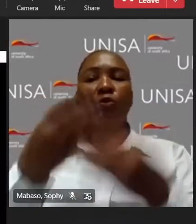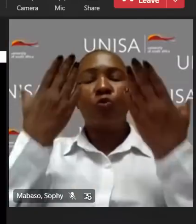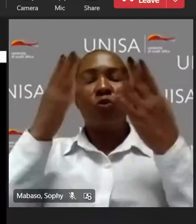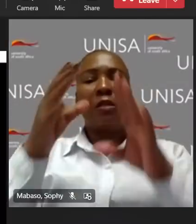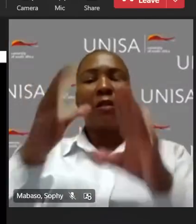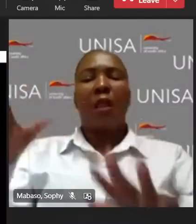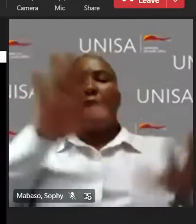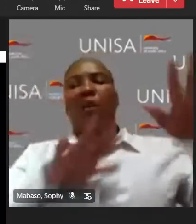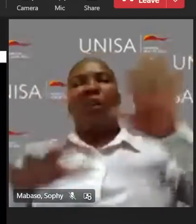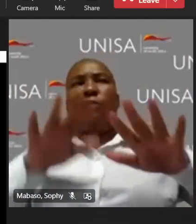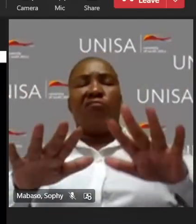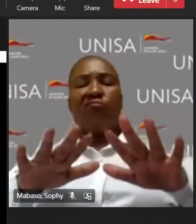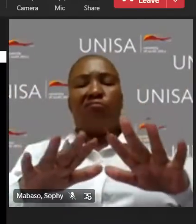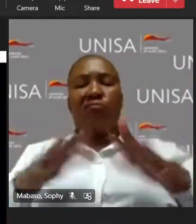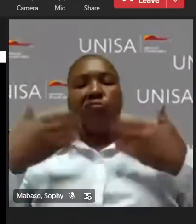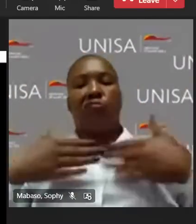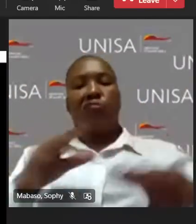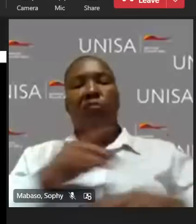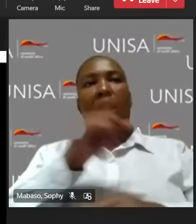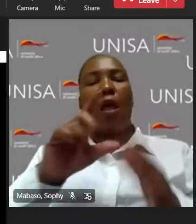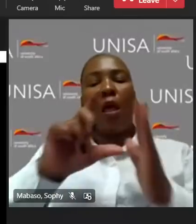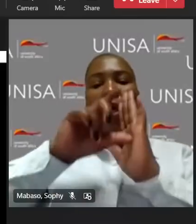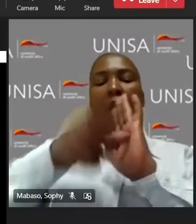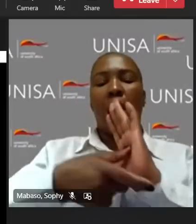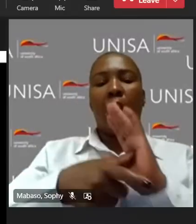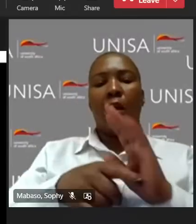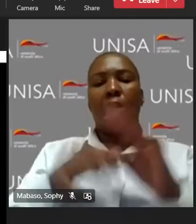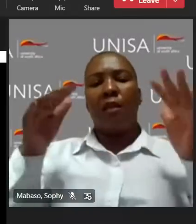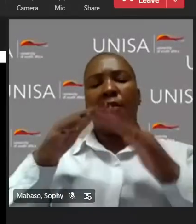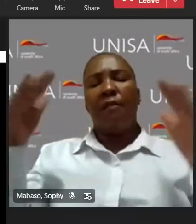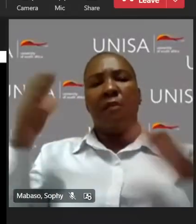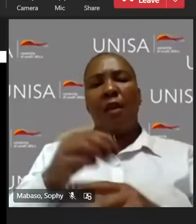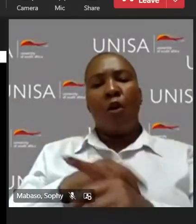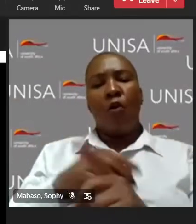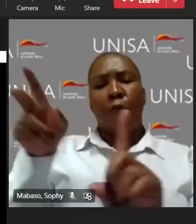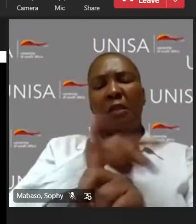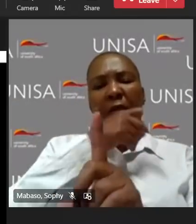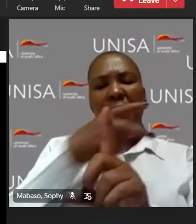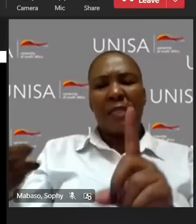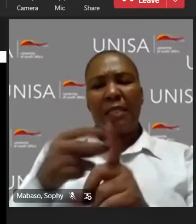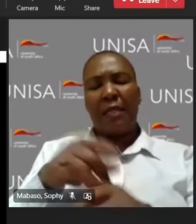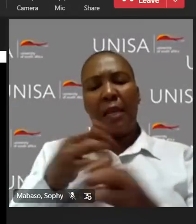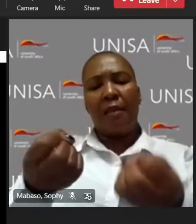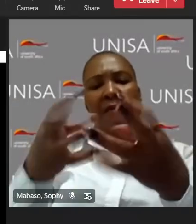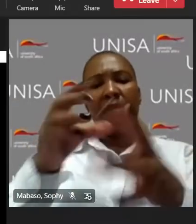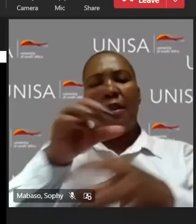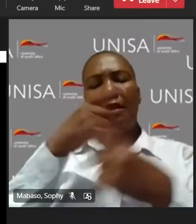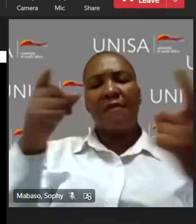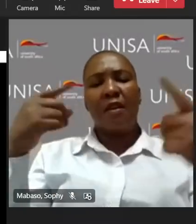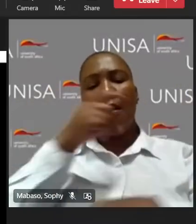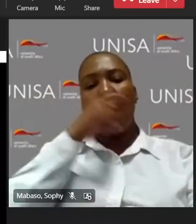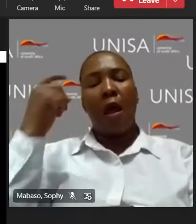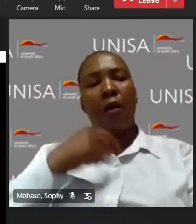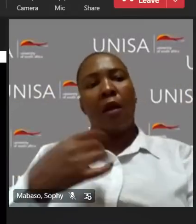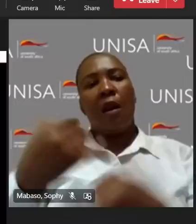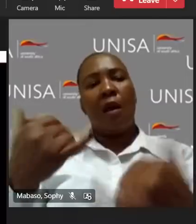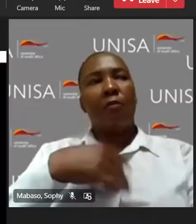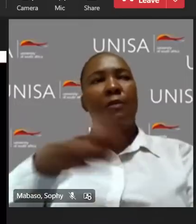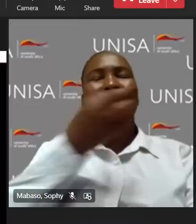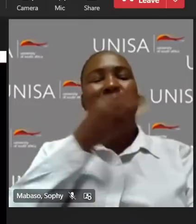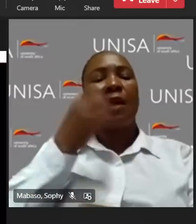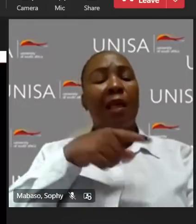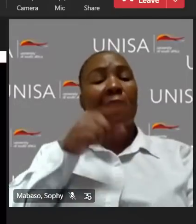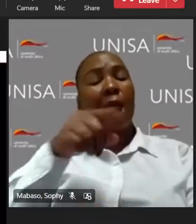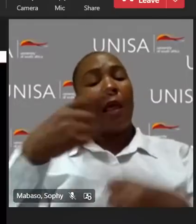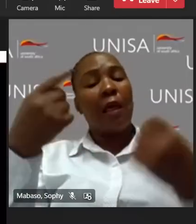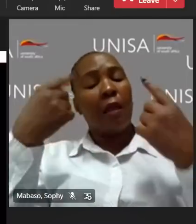disability due to the fear of stigma and victimization. But I must say, ladies and gentlemen, that disclosing